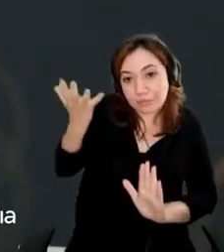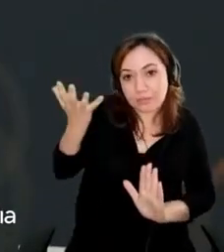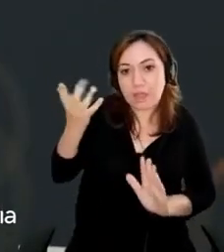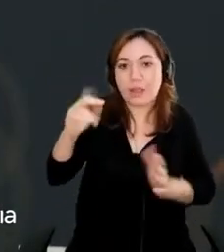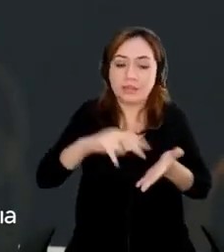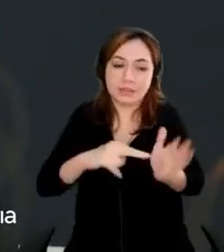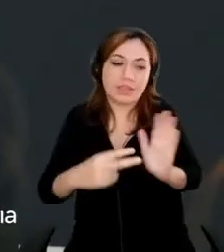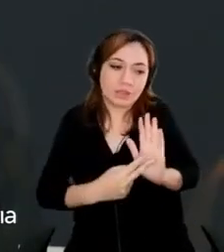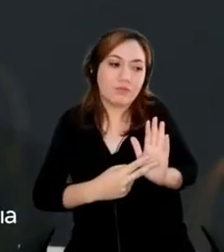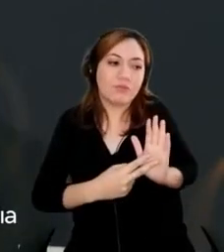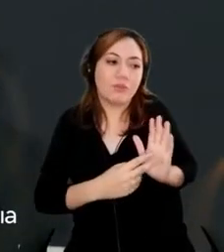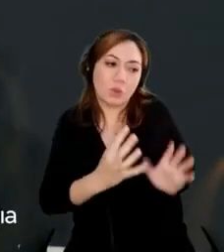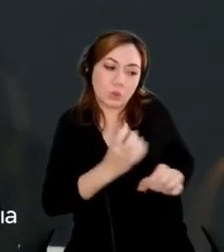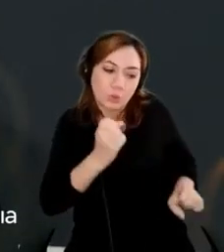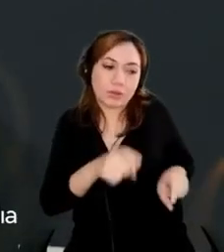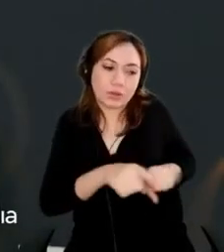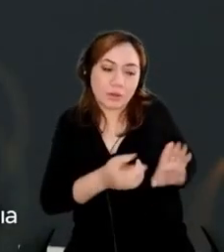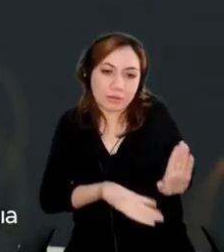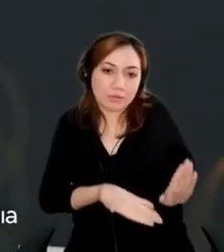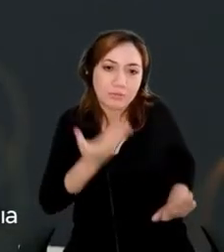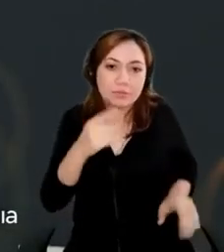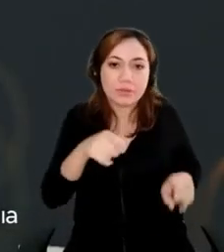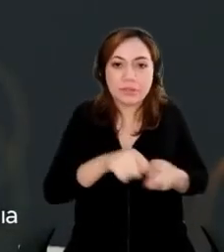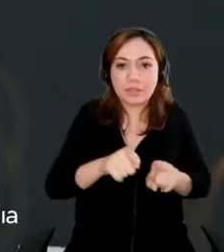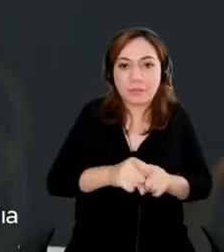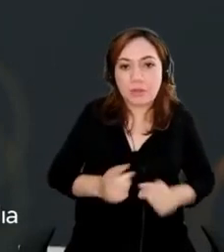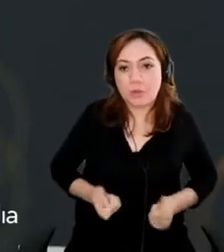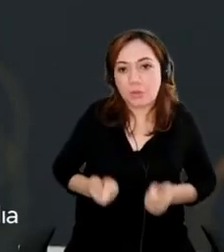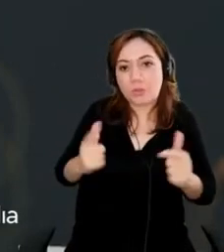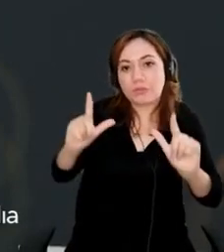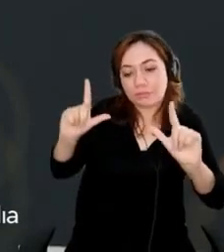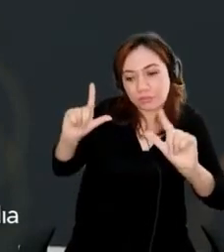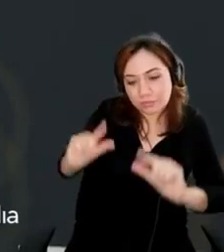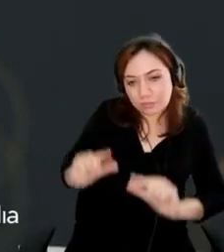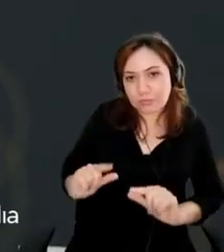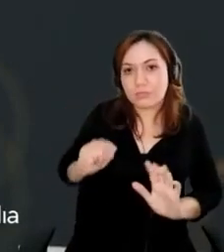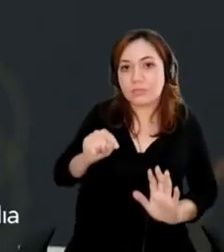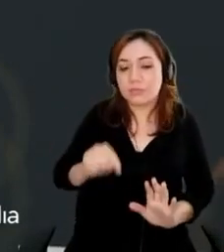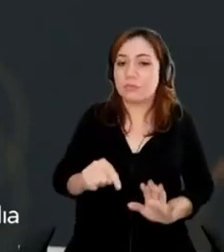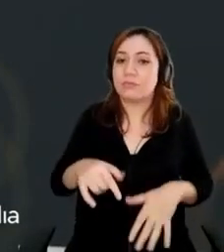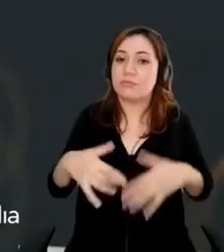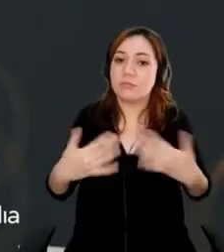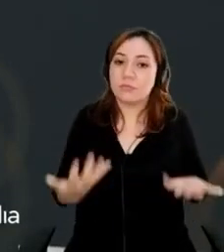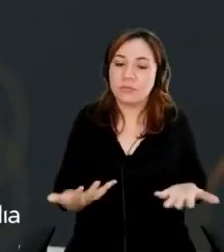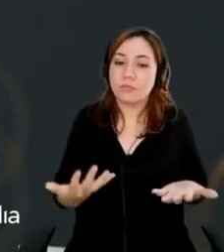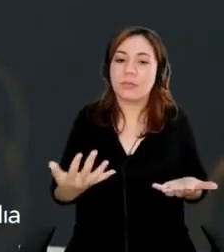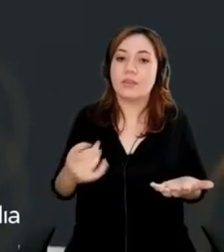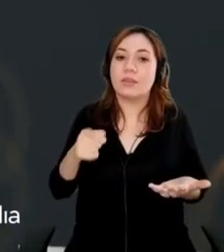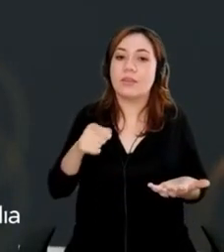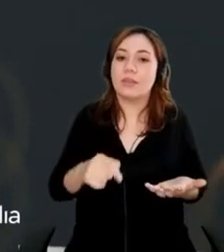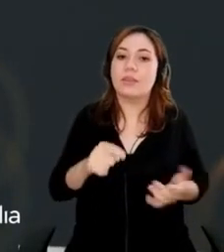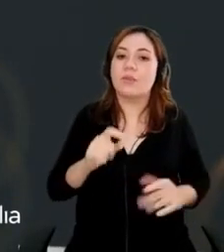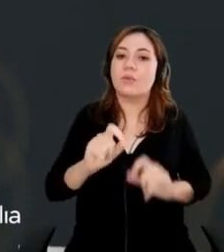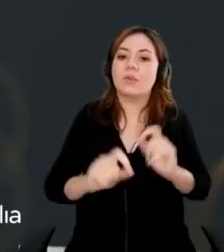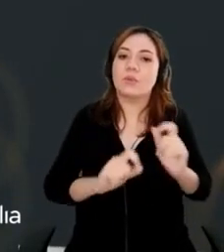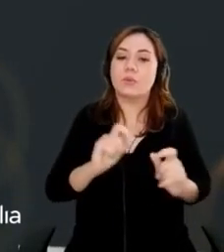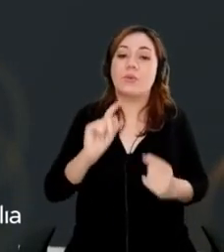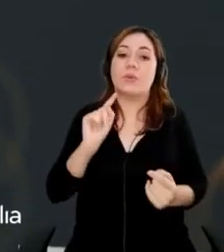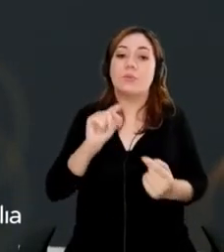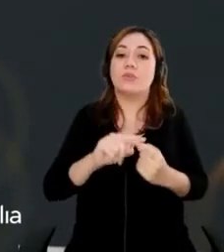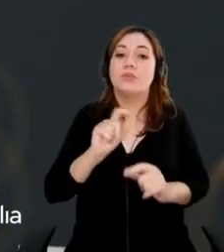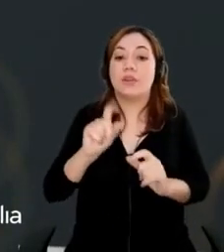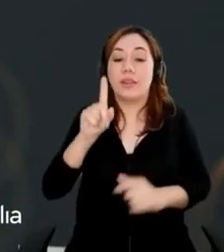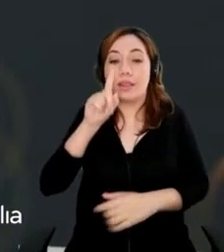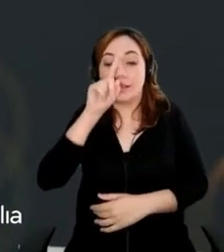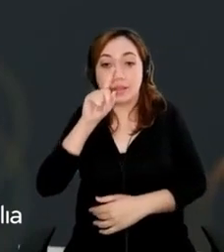or your costs are going down. But basically, the idea is to take the risk in